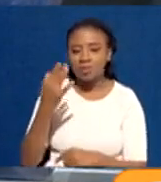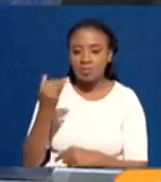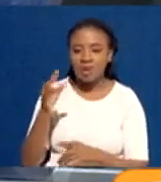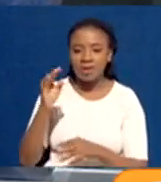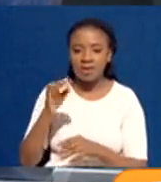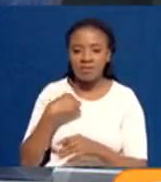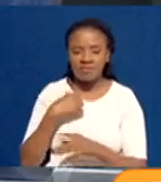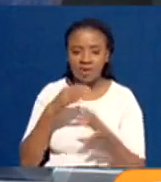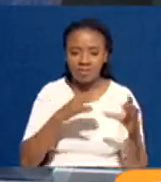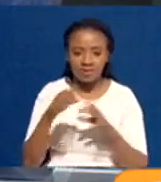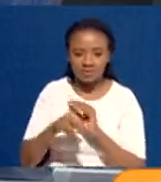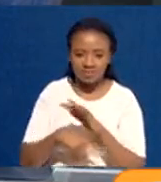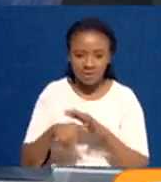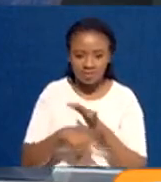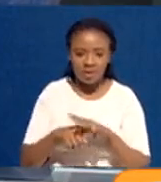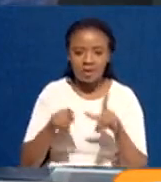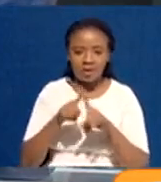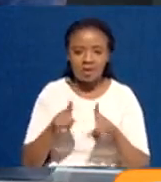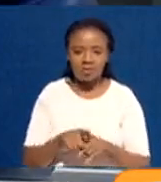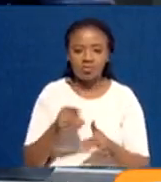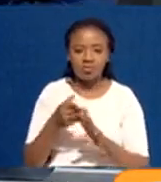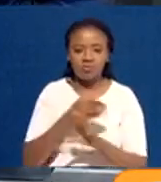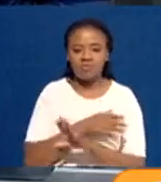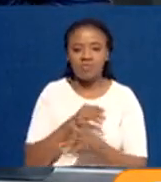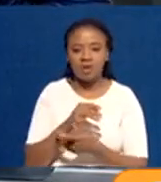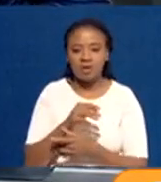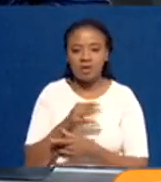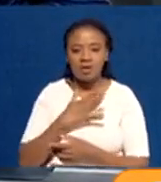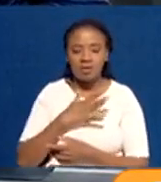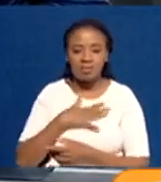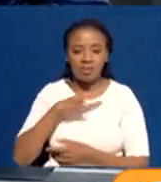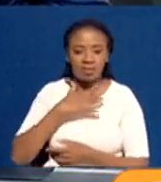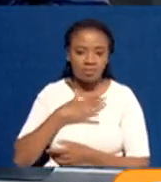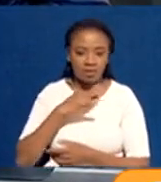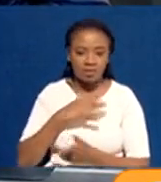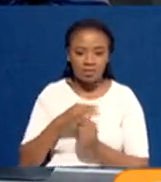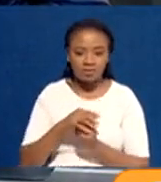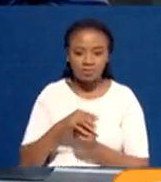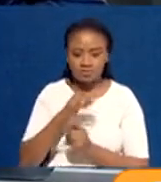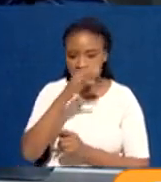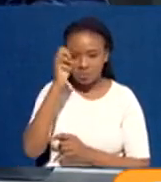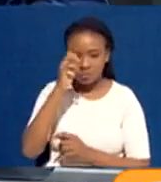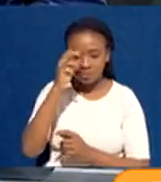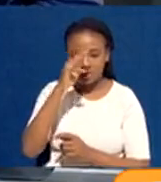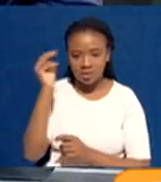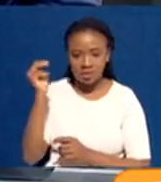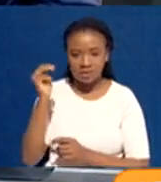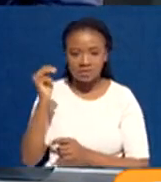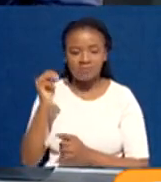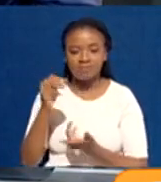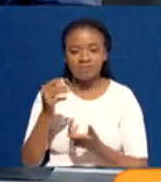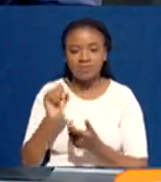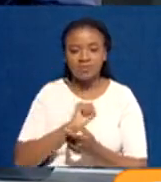party's primaries, while former Marakwet West MP William Kipsang will fly the UDA flag in the Elgeyo